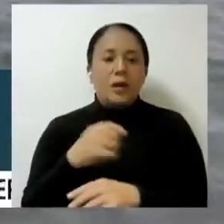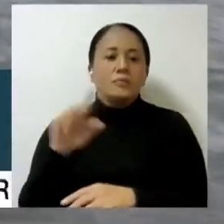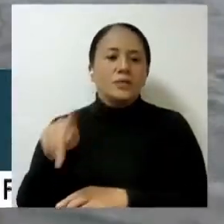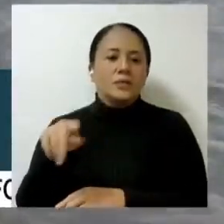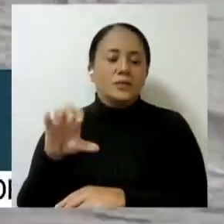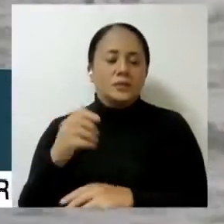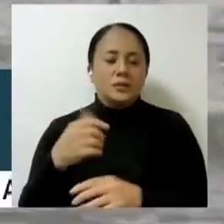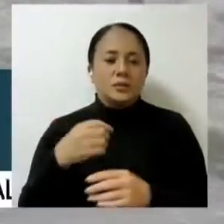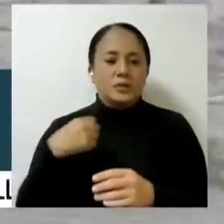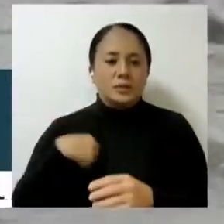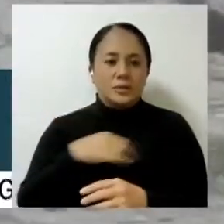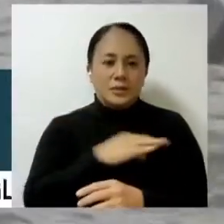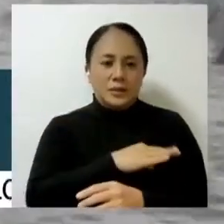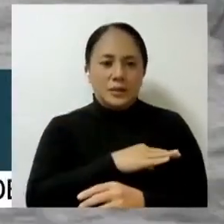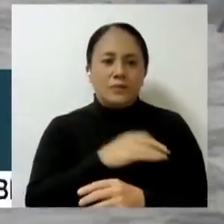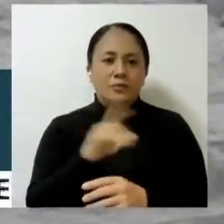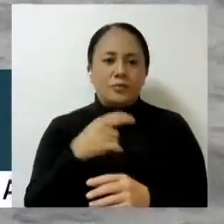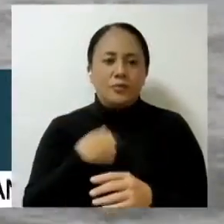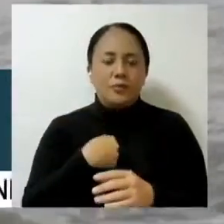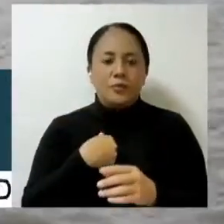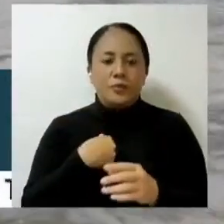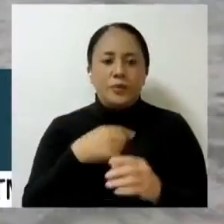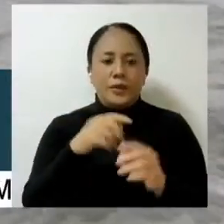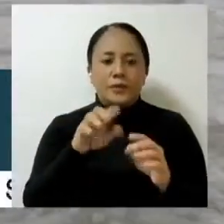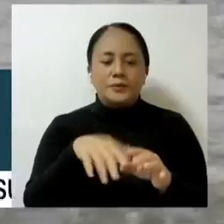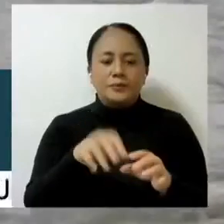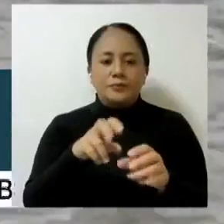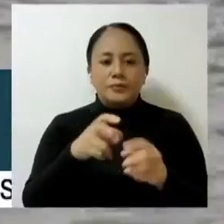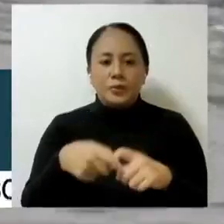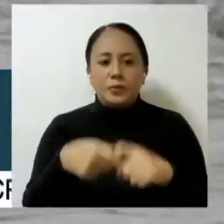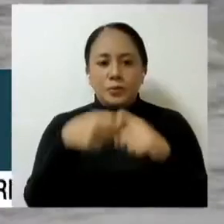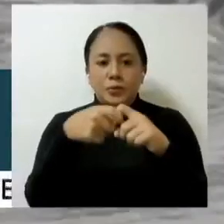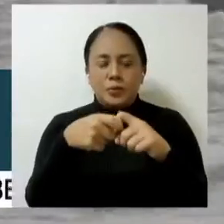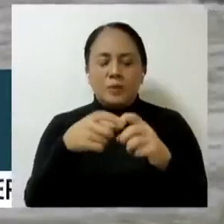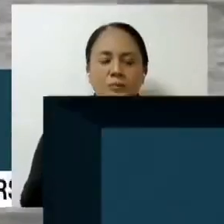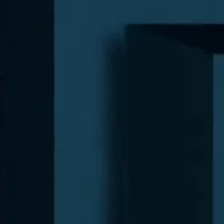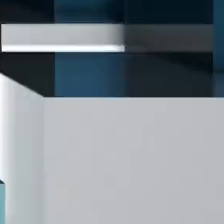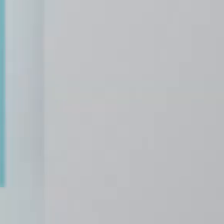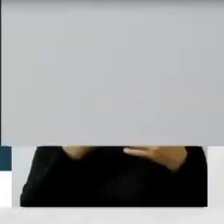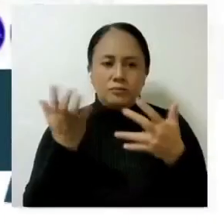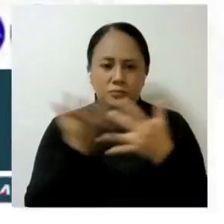be relieved and will also face a probe.